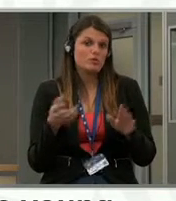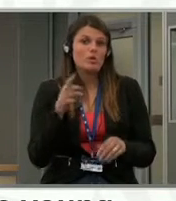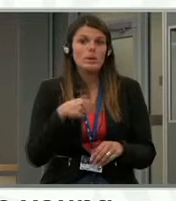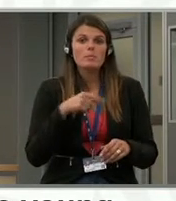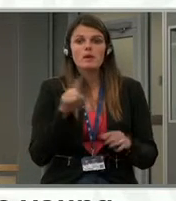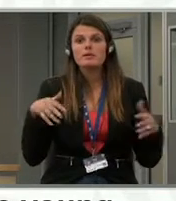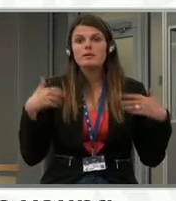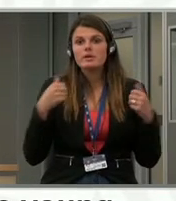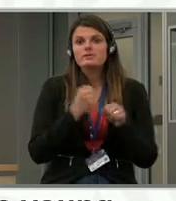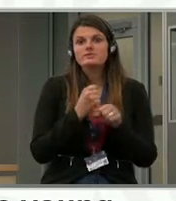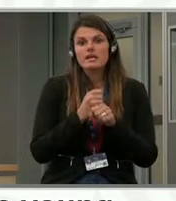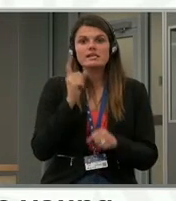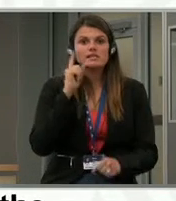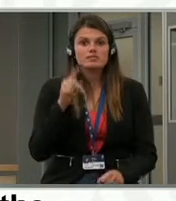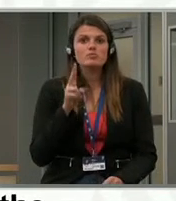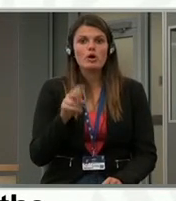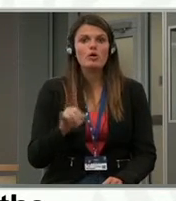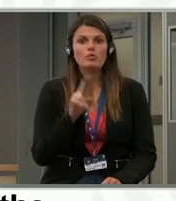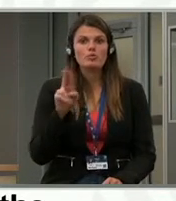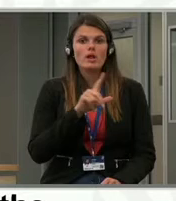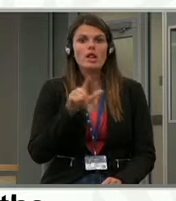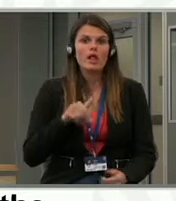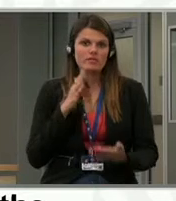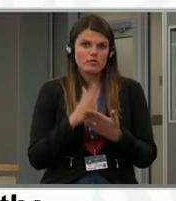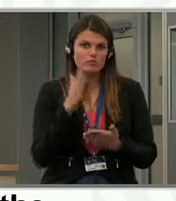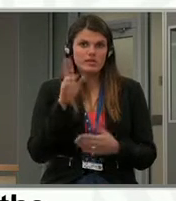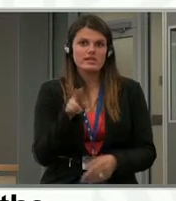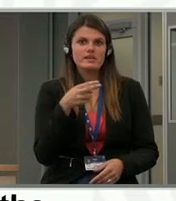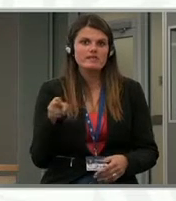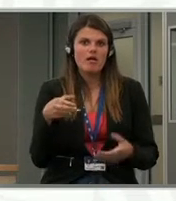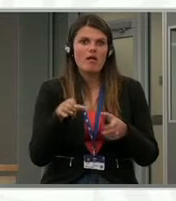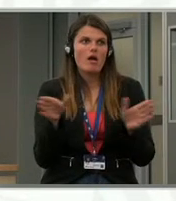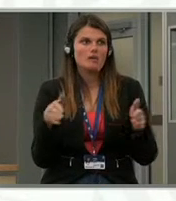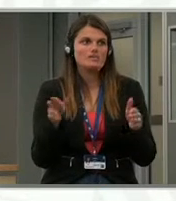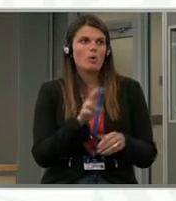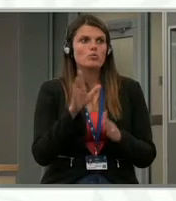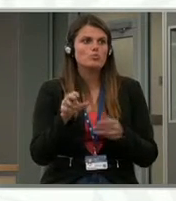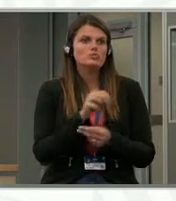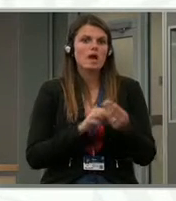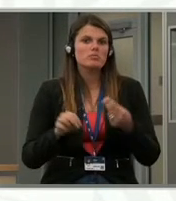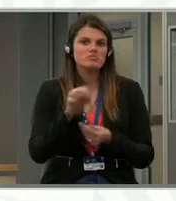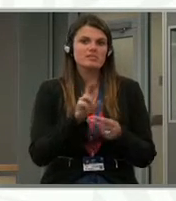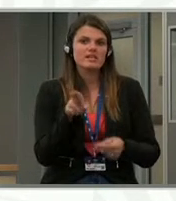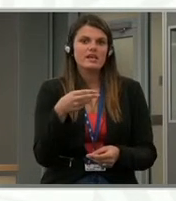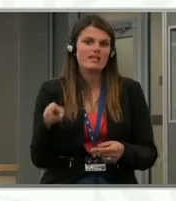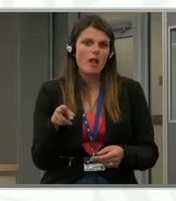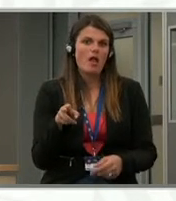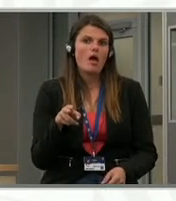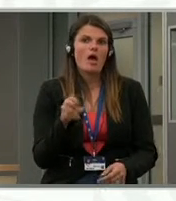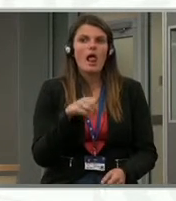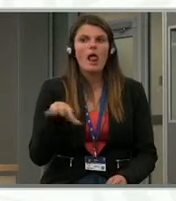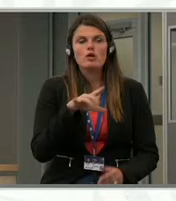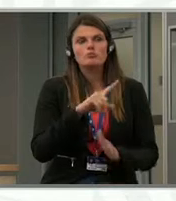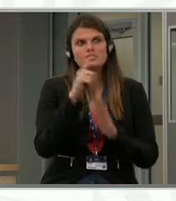youth guarantees could bring some new approaches to Latvia. I'm really happy to announce that in June we will